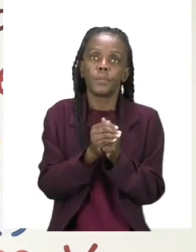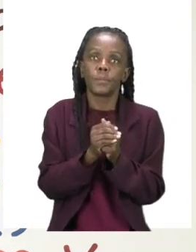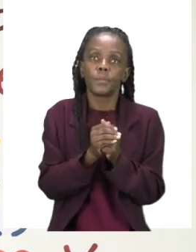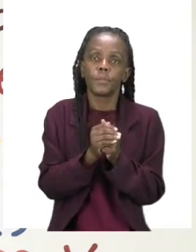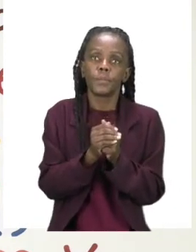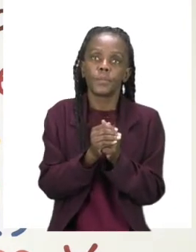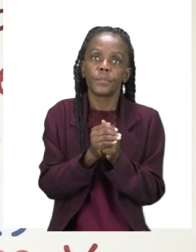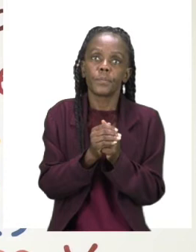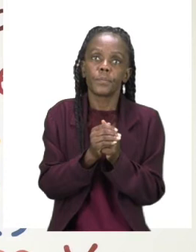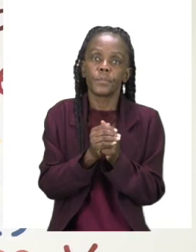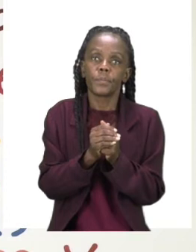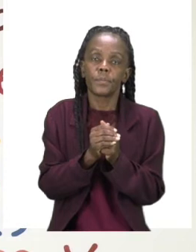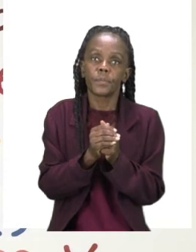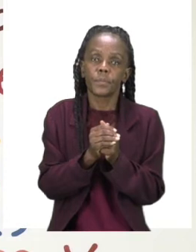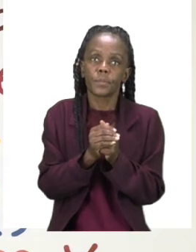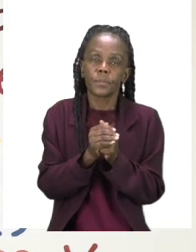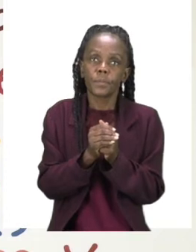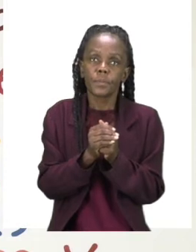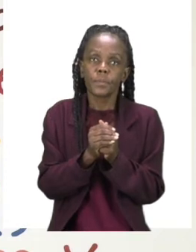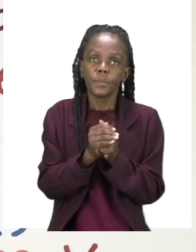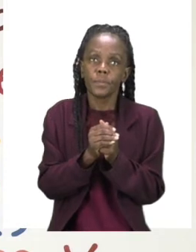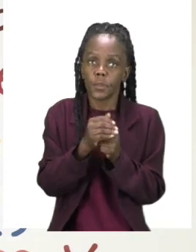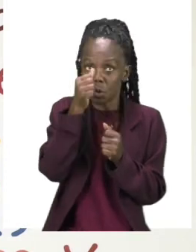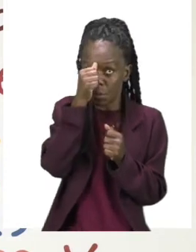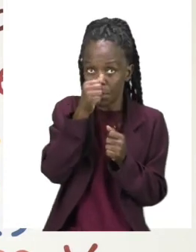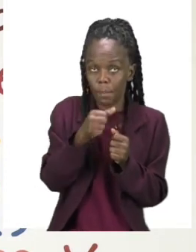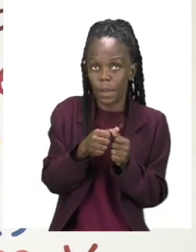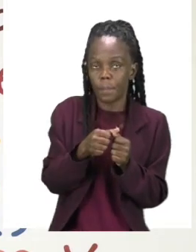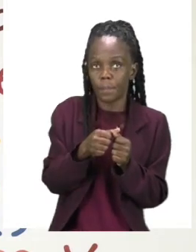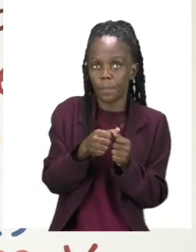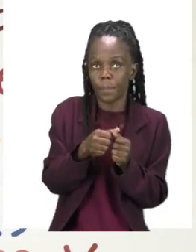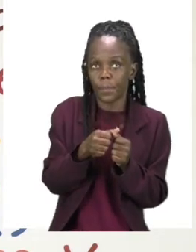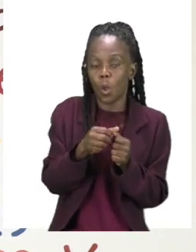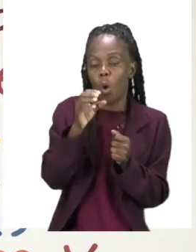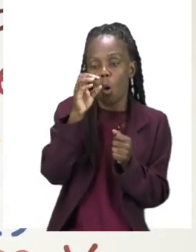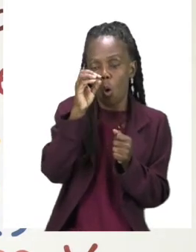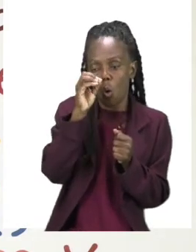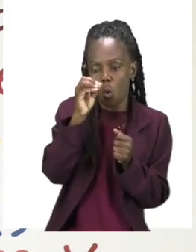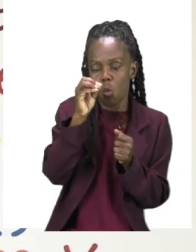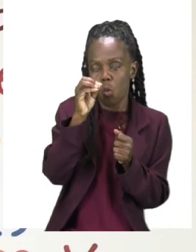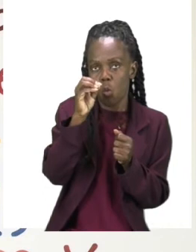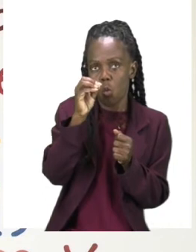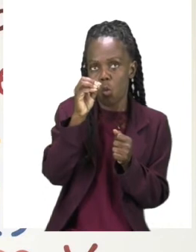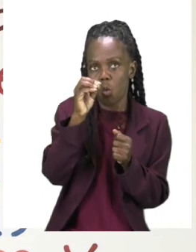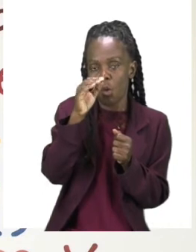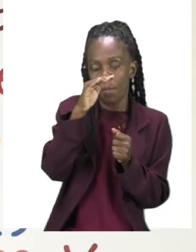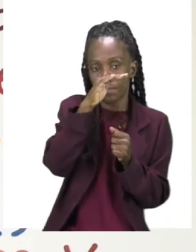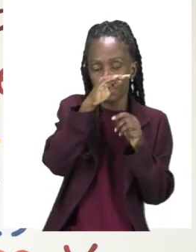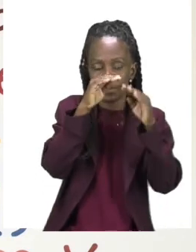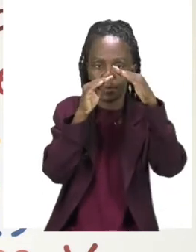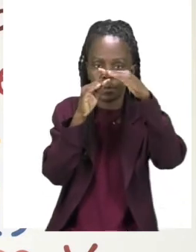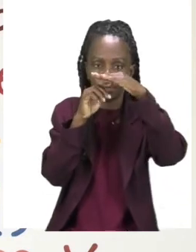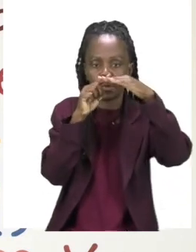There we go. Now remember, both O need to touch the top line and